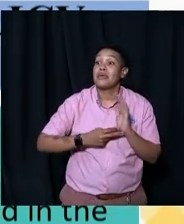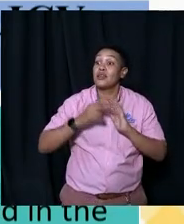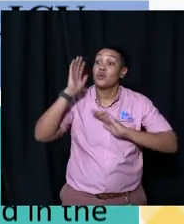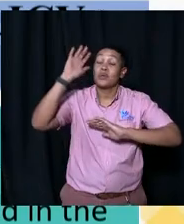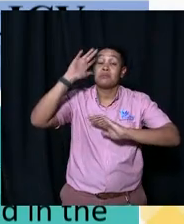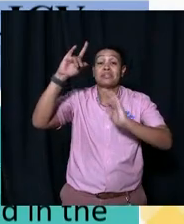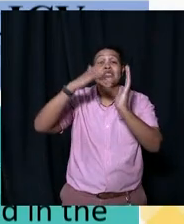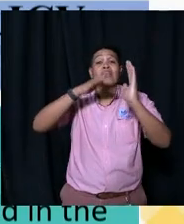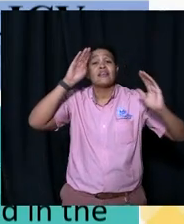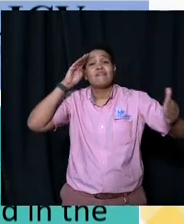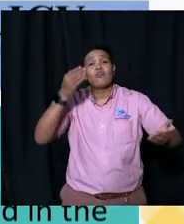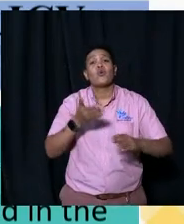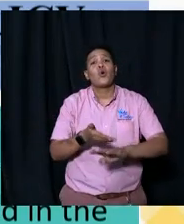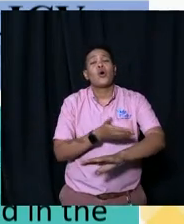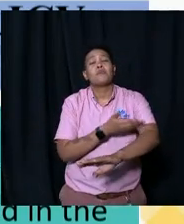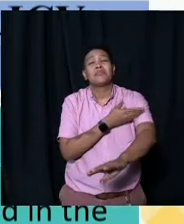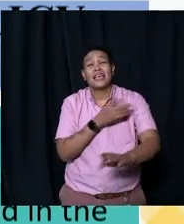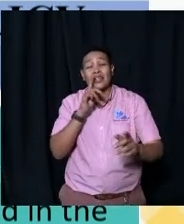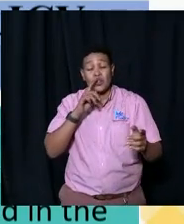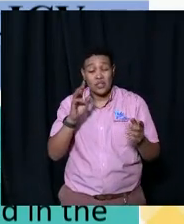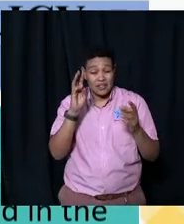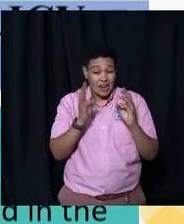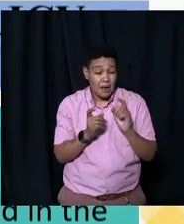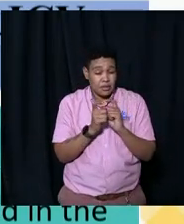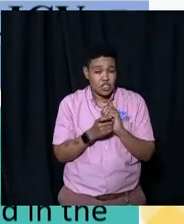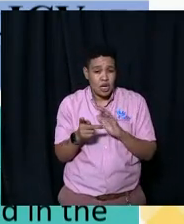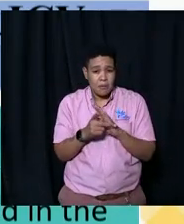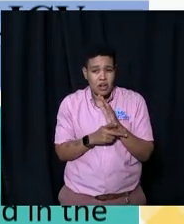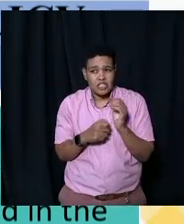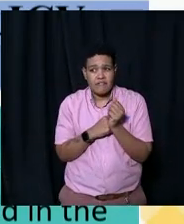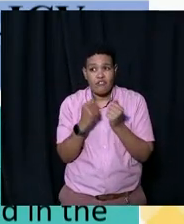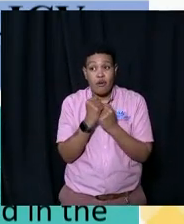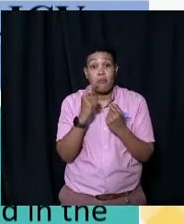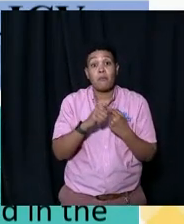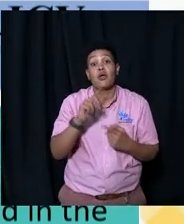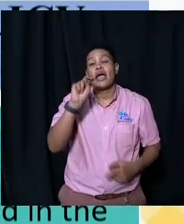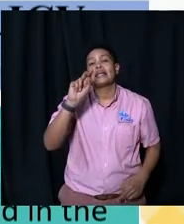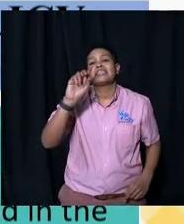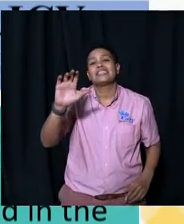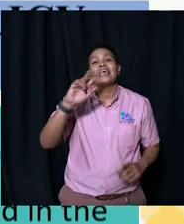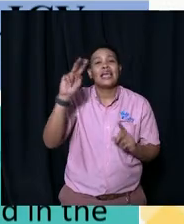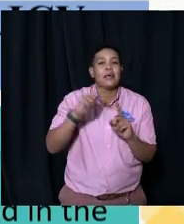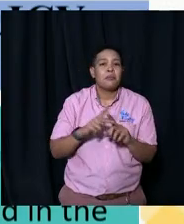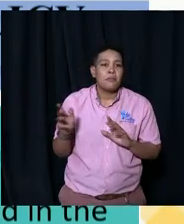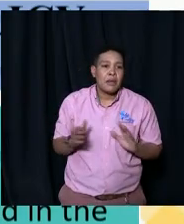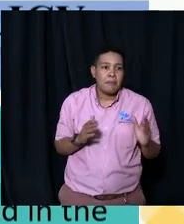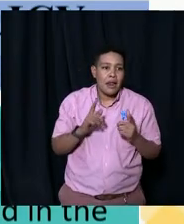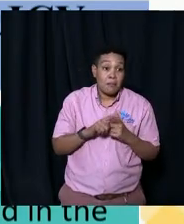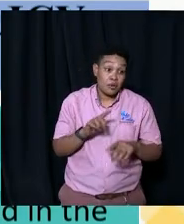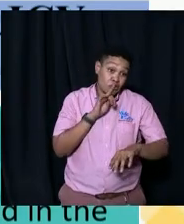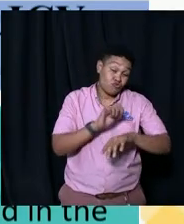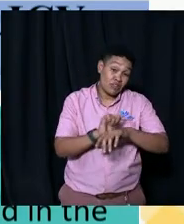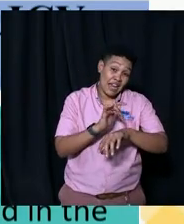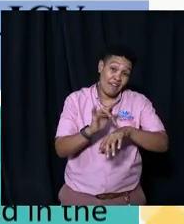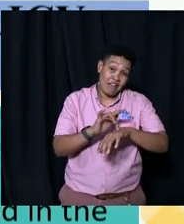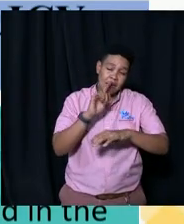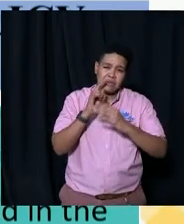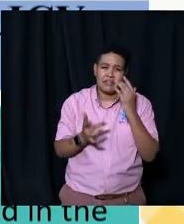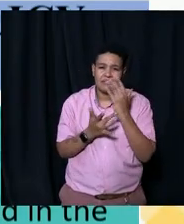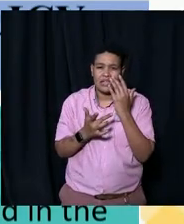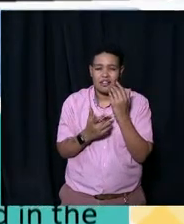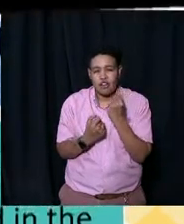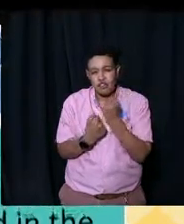be centered in the updated climate change policy framework and NDC implementation plan, as well as availability of technical